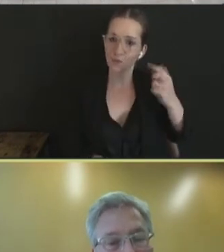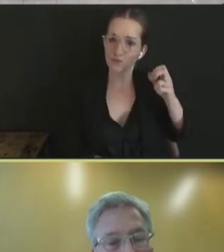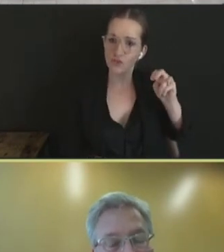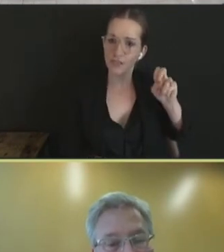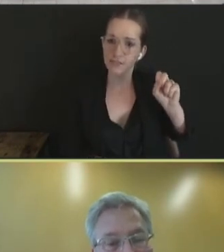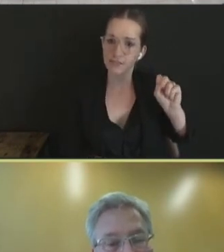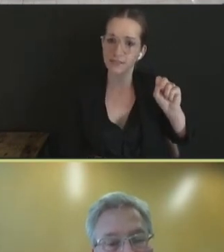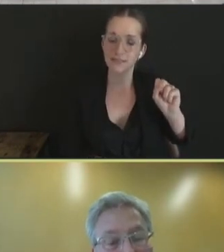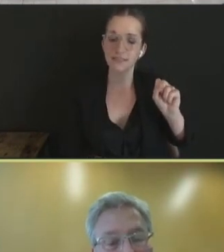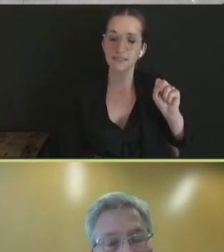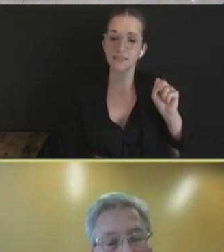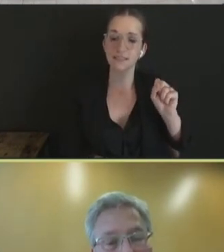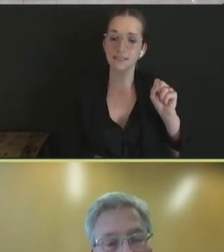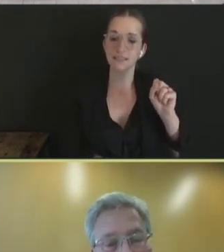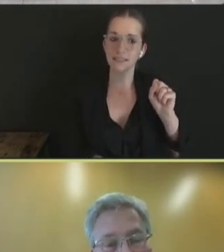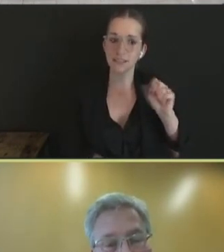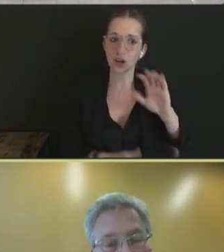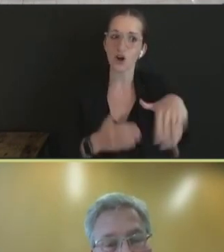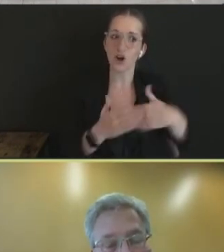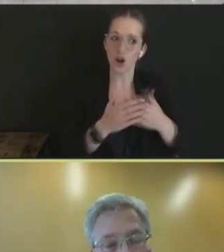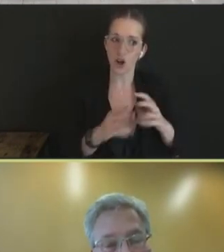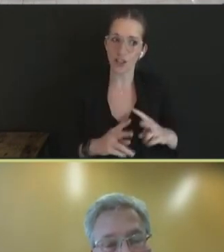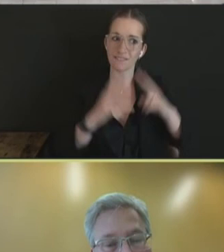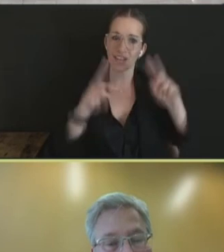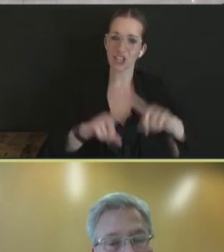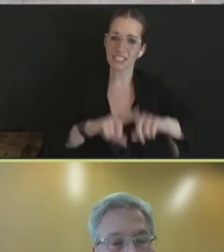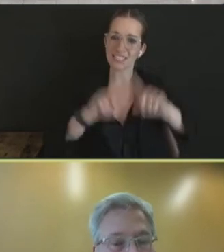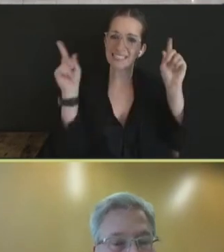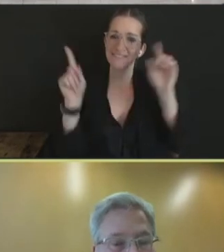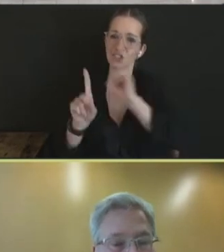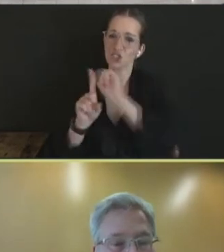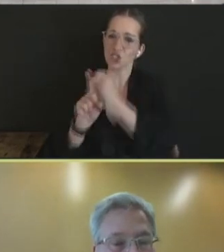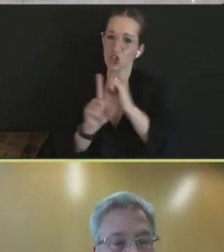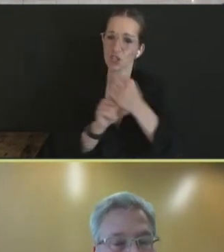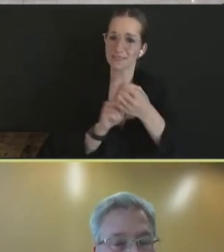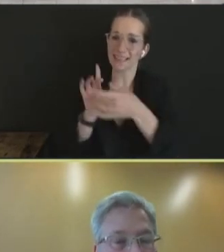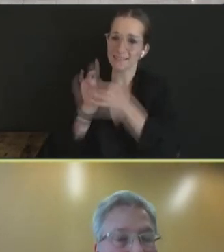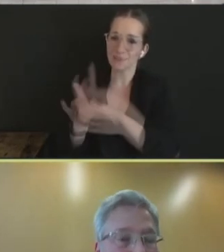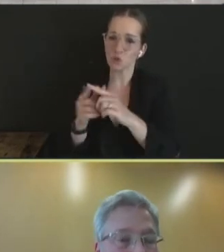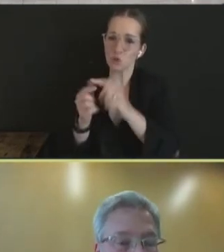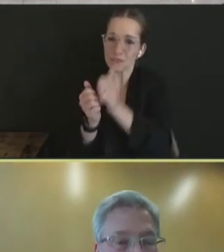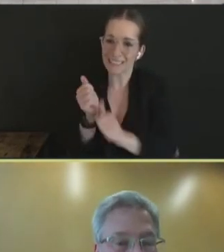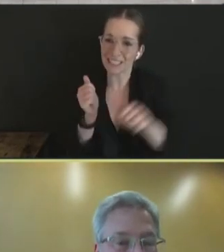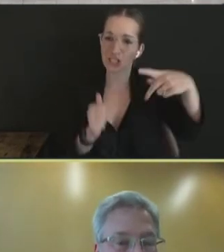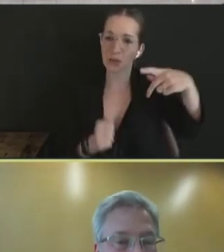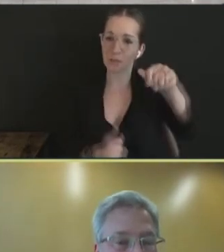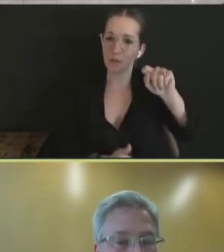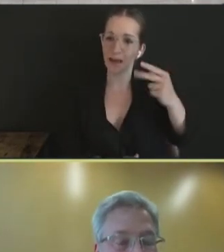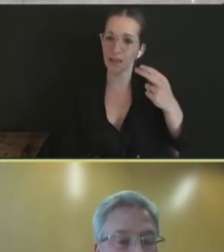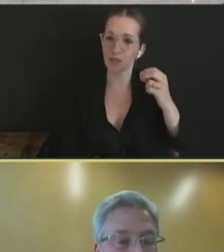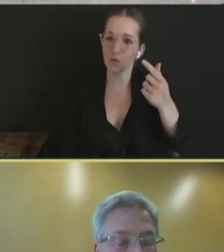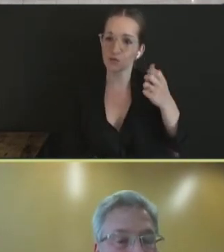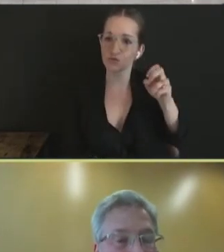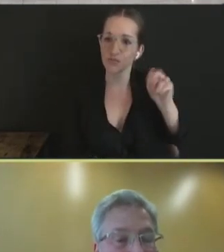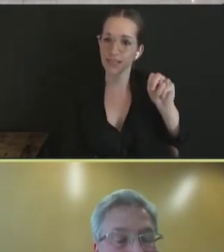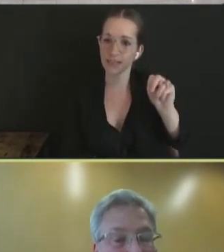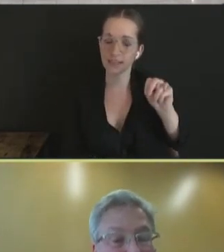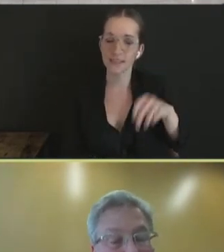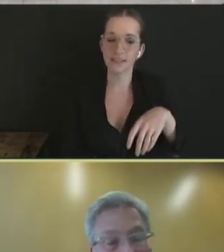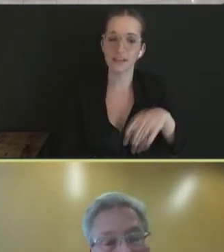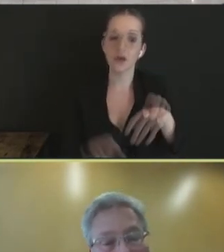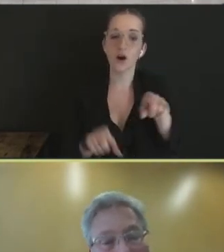very broad, very different circumstances related to those pathogen states. Also, there is the